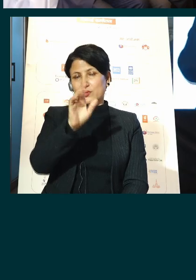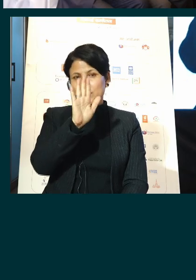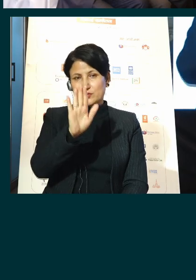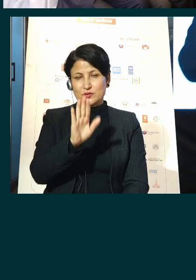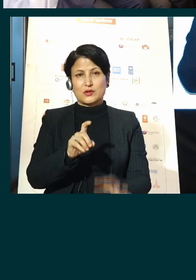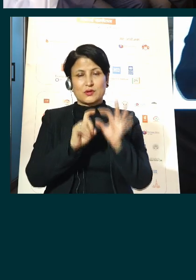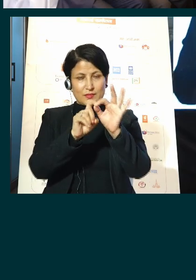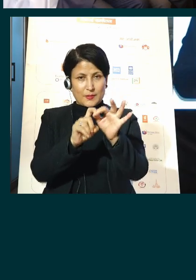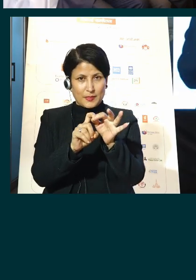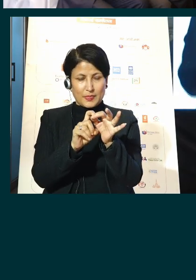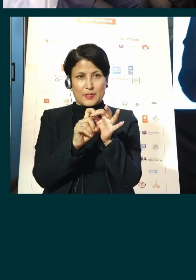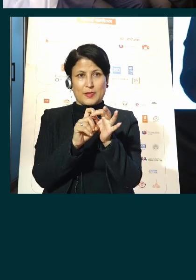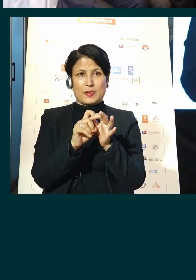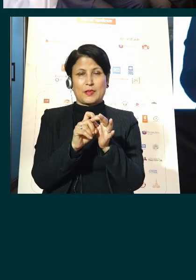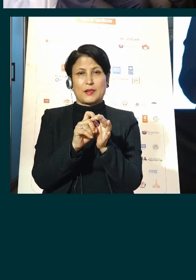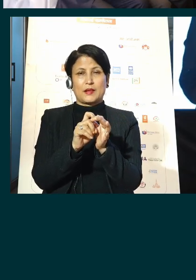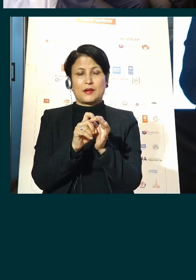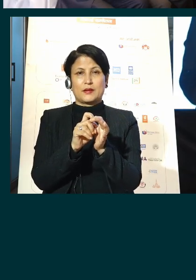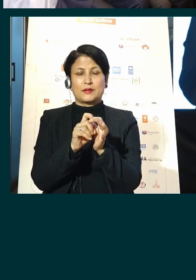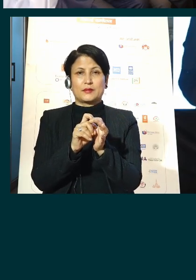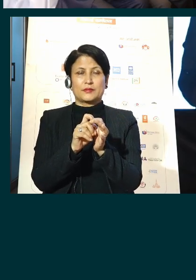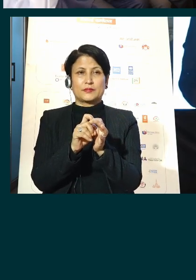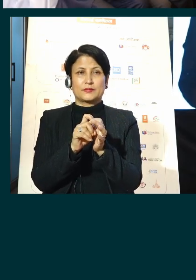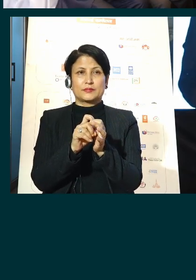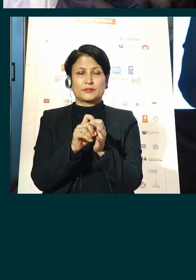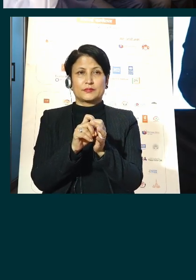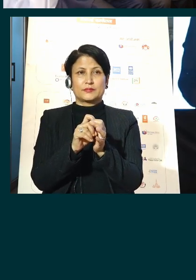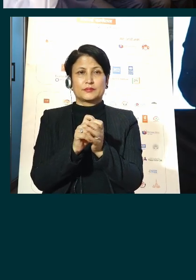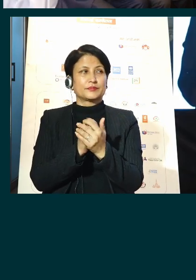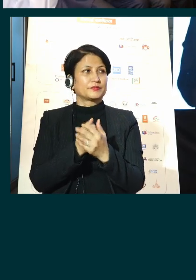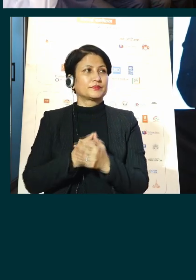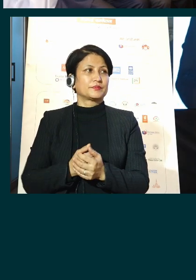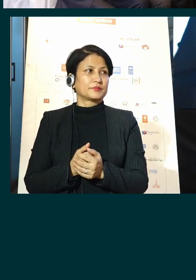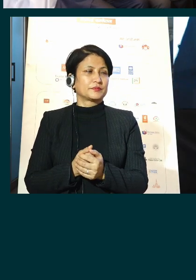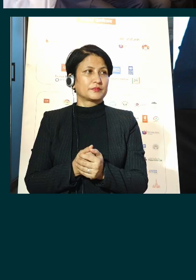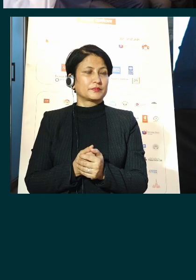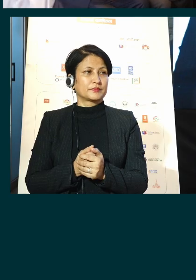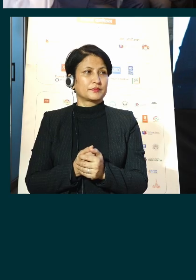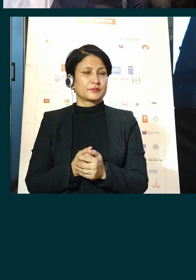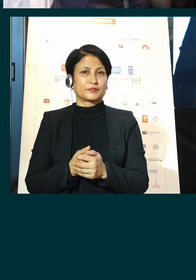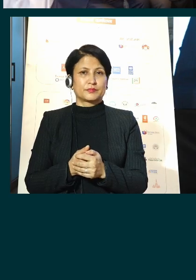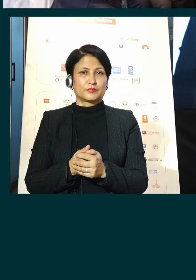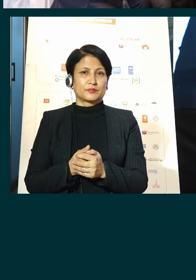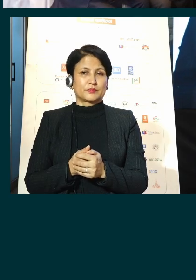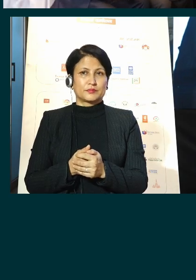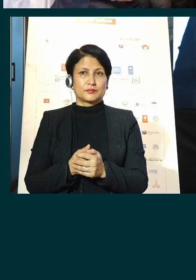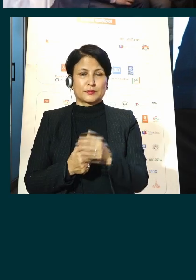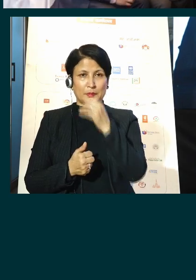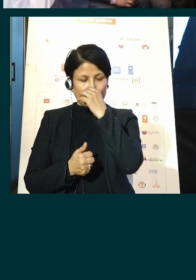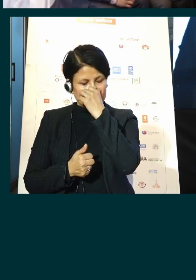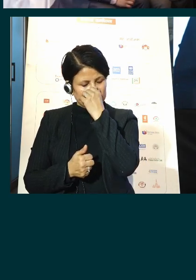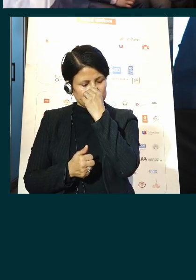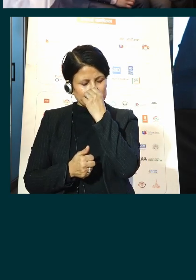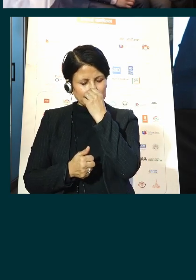we moved forward on this issue, and we've shifted the narrative from